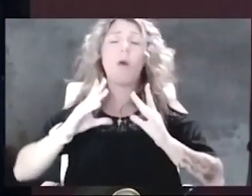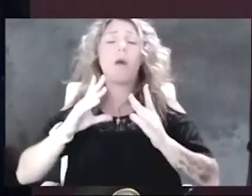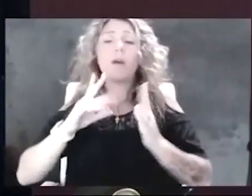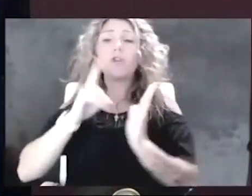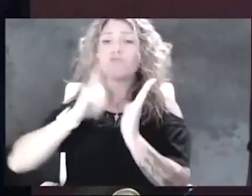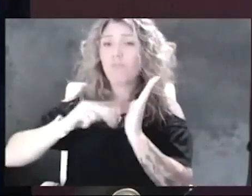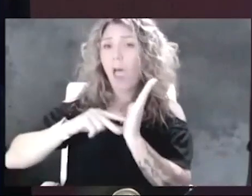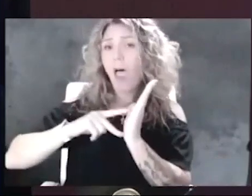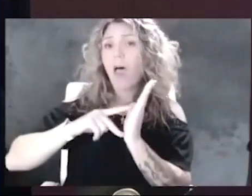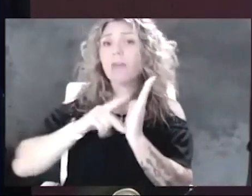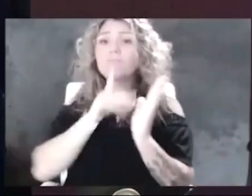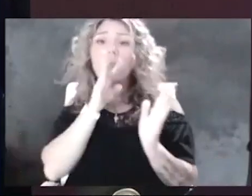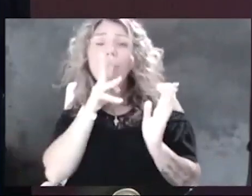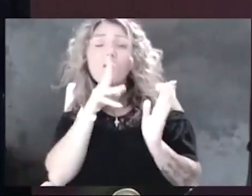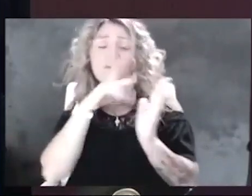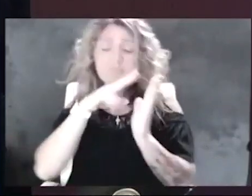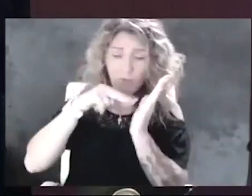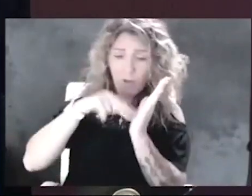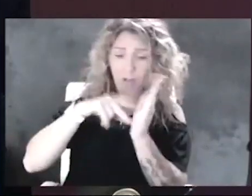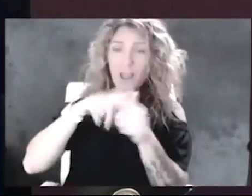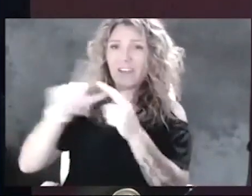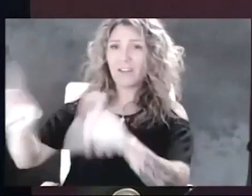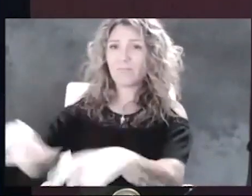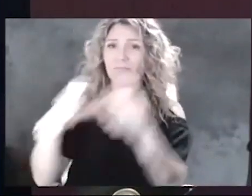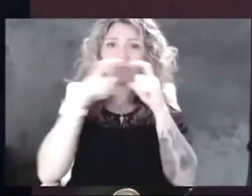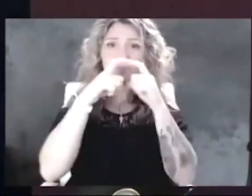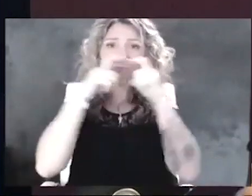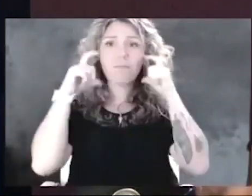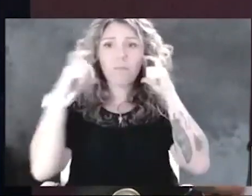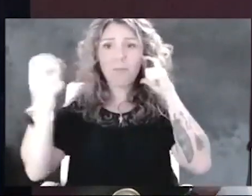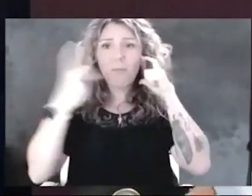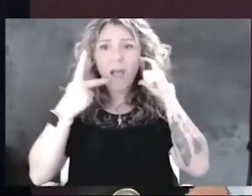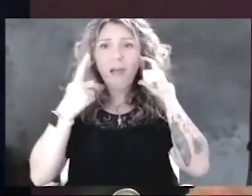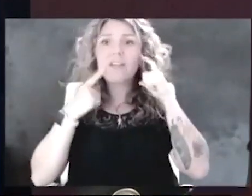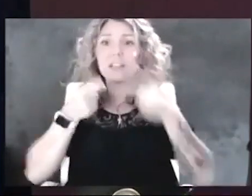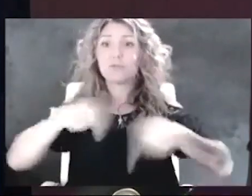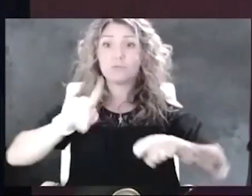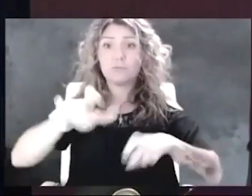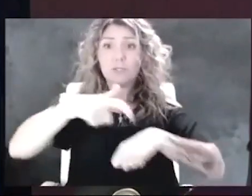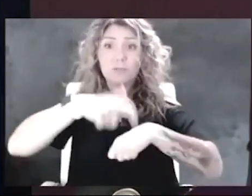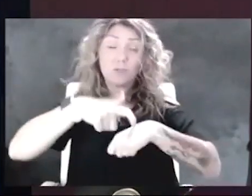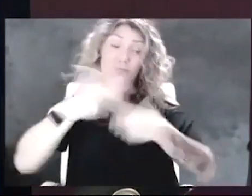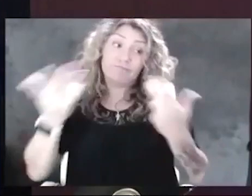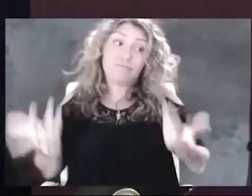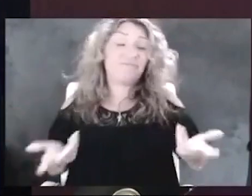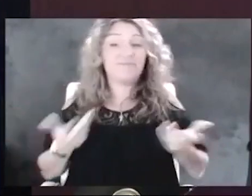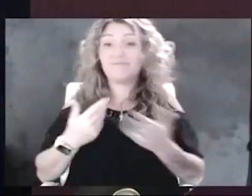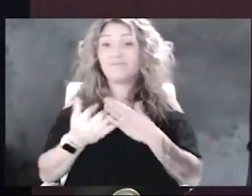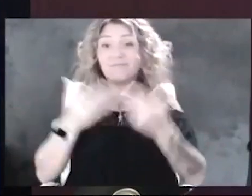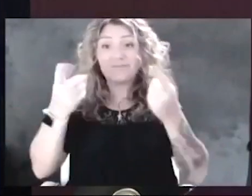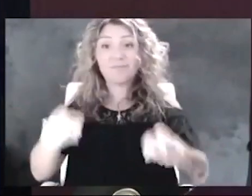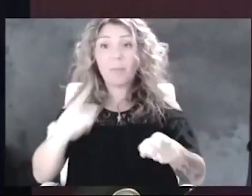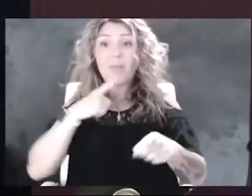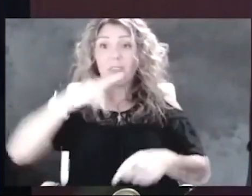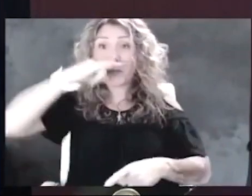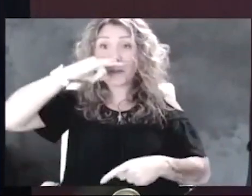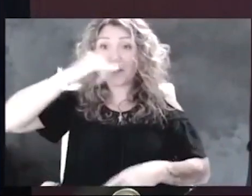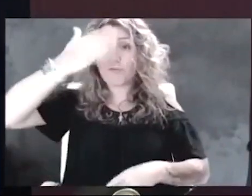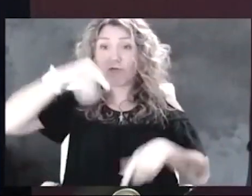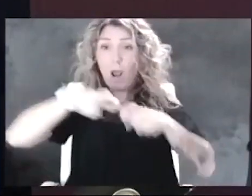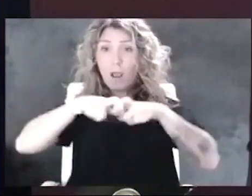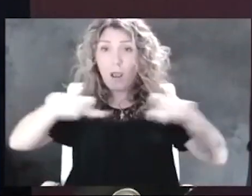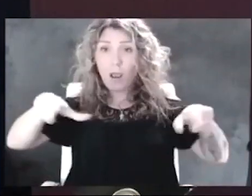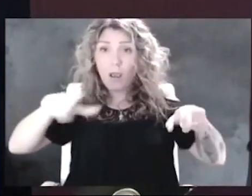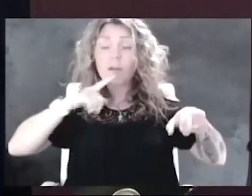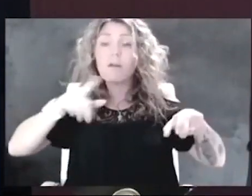back on, and then during that interval, it was the dynamics were the dynamics. The kids in the front row had a really high chance of getting it. Half the